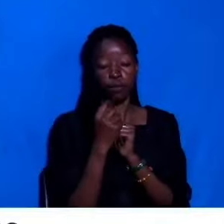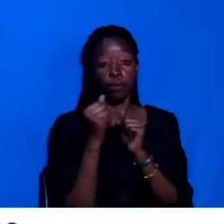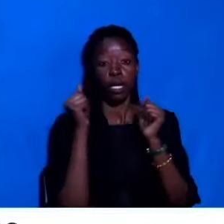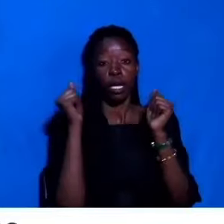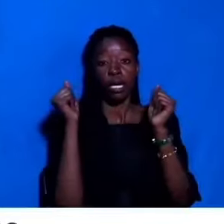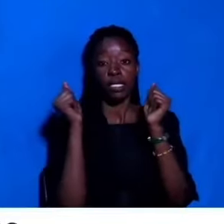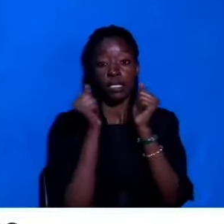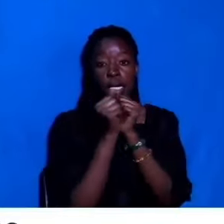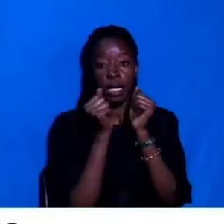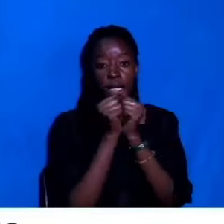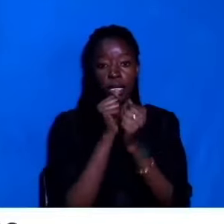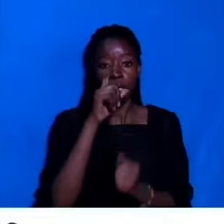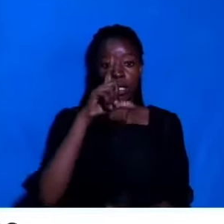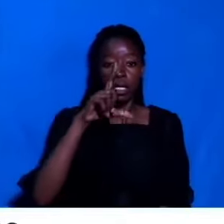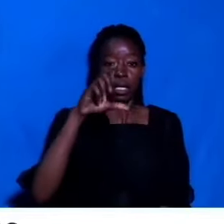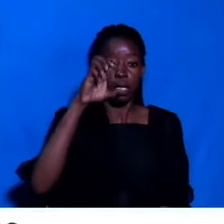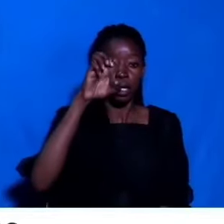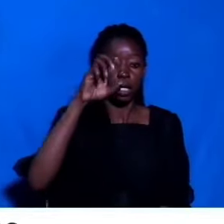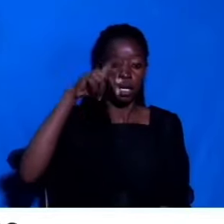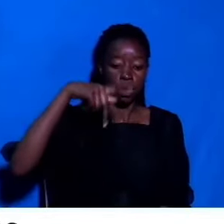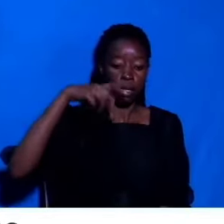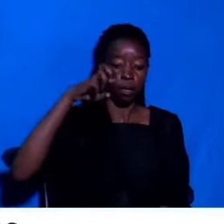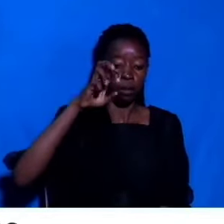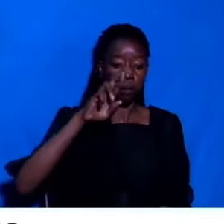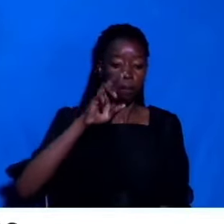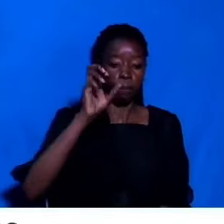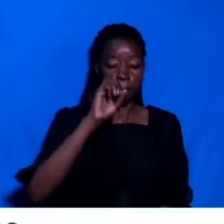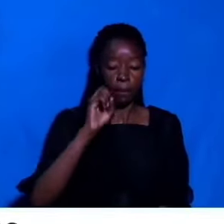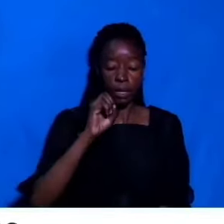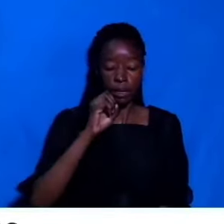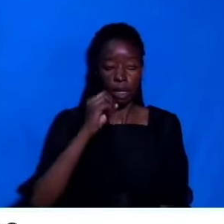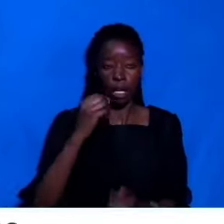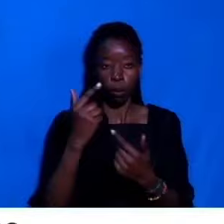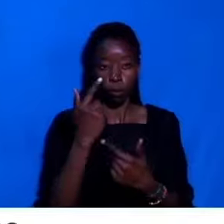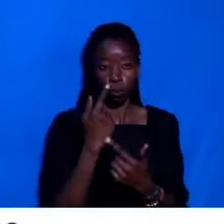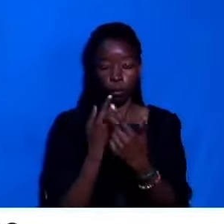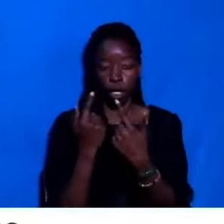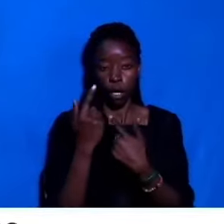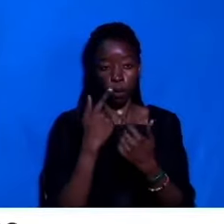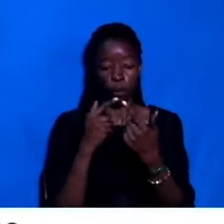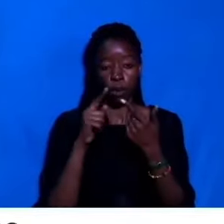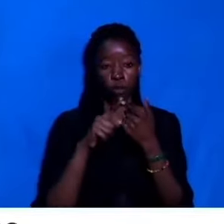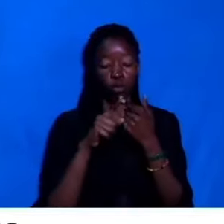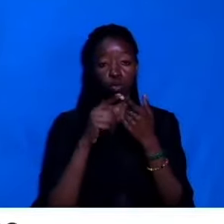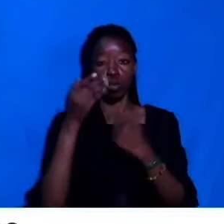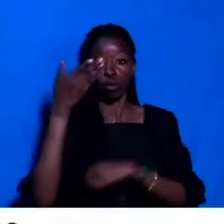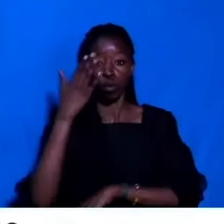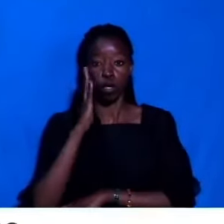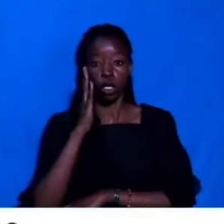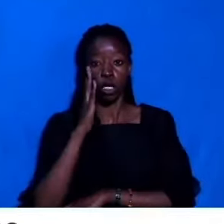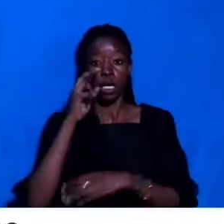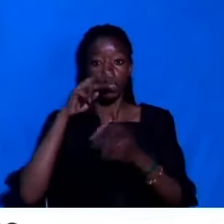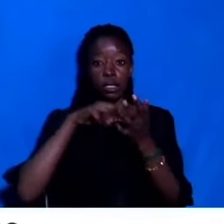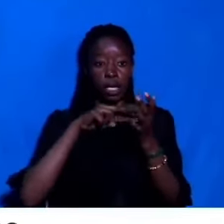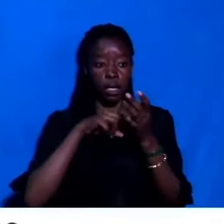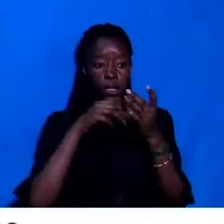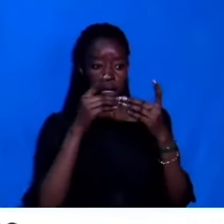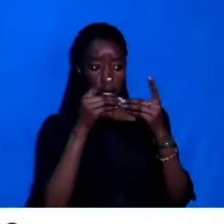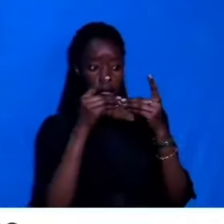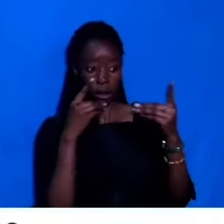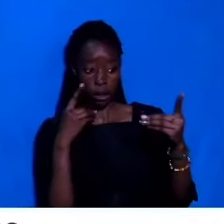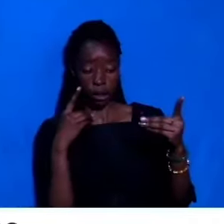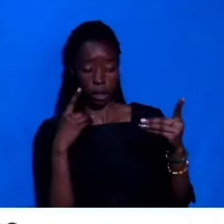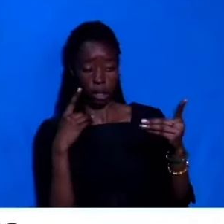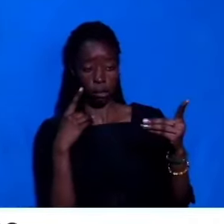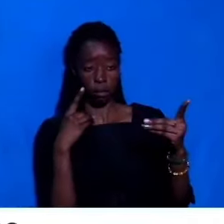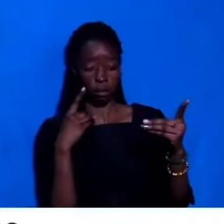him. That is how they are introduced. Standing at a distance, you know, remember the social distance? Starting at a social distance or physical distance, as